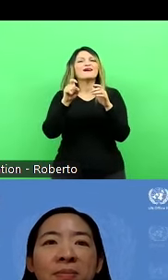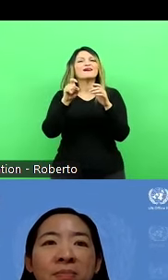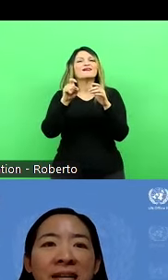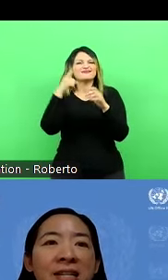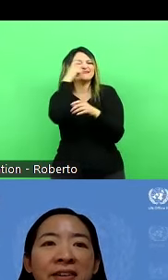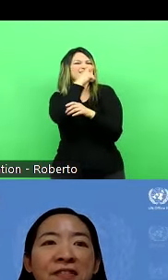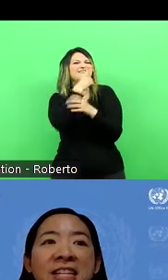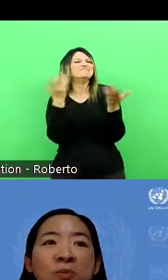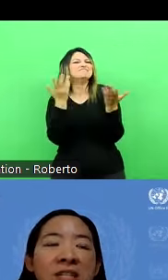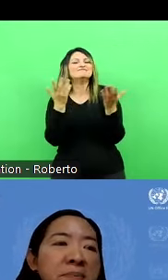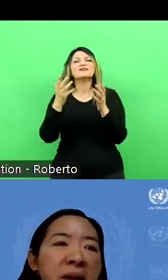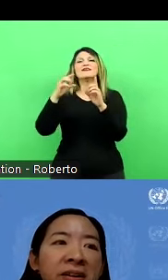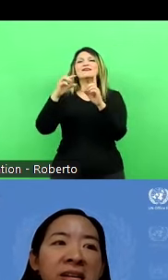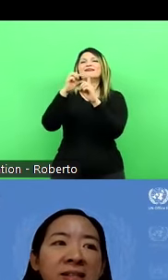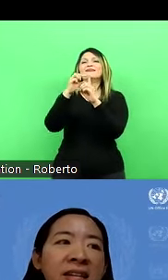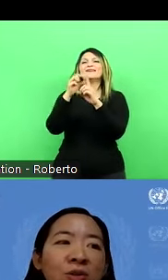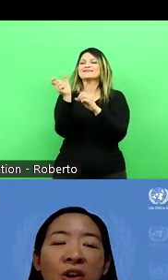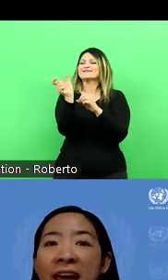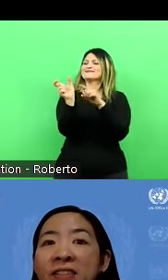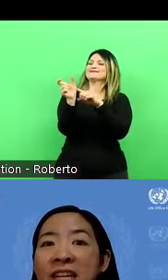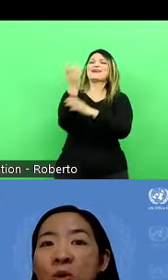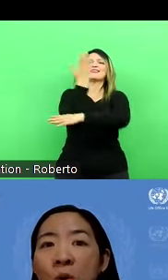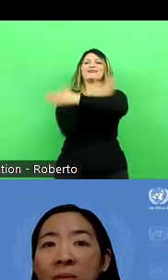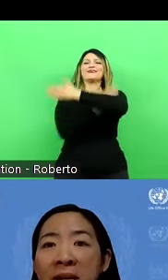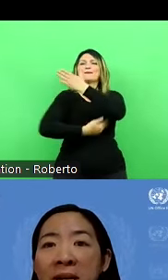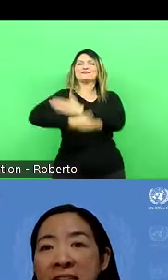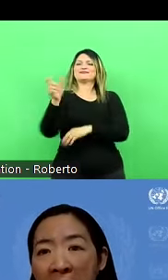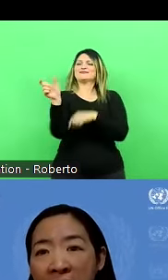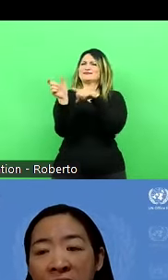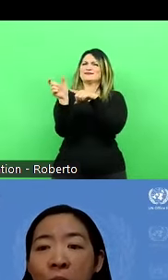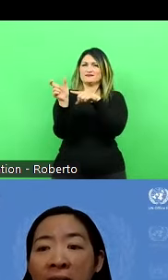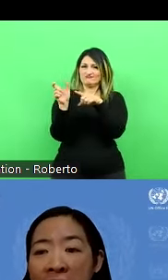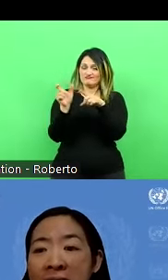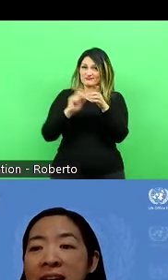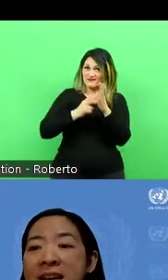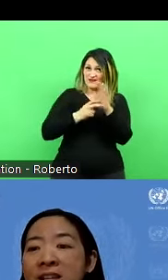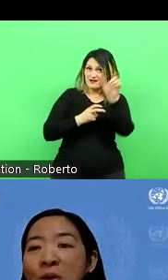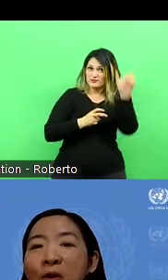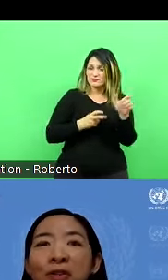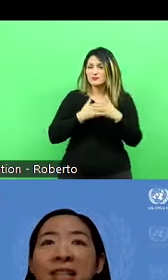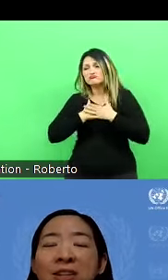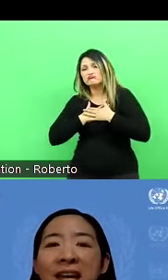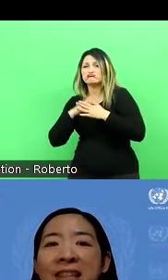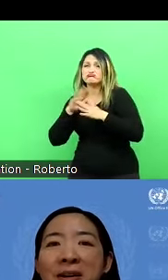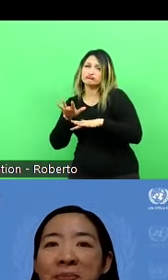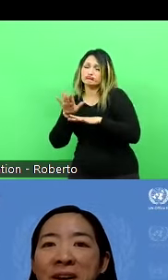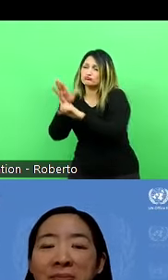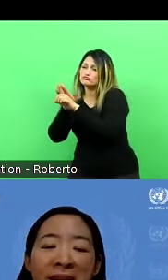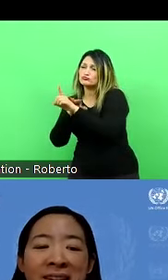just because they are facing with some barriers that they do not have the equal participation to others. So hopefully that you